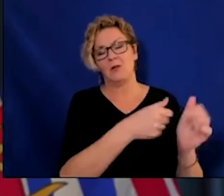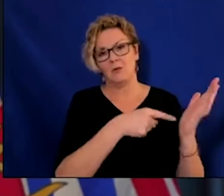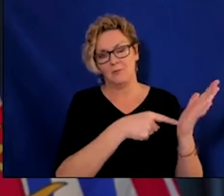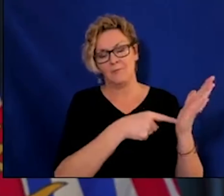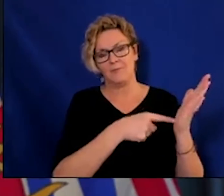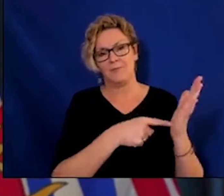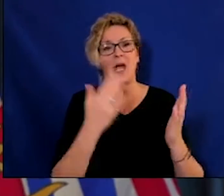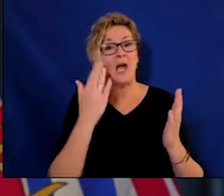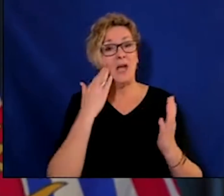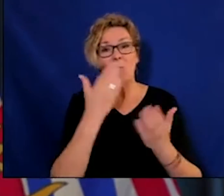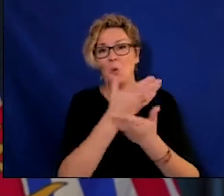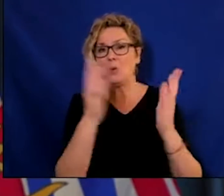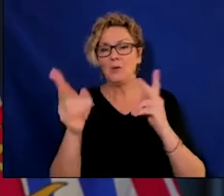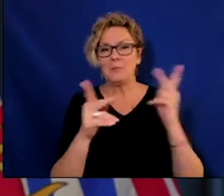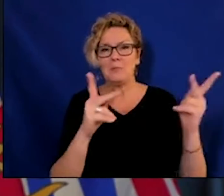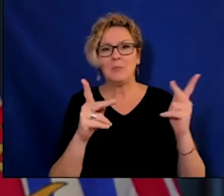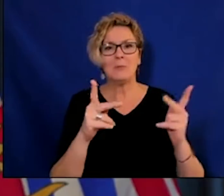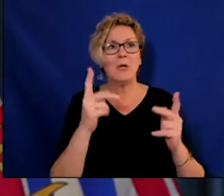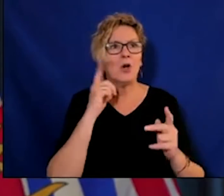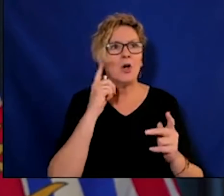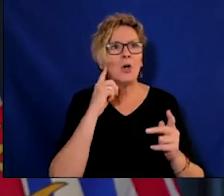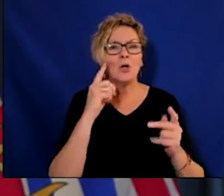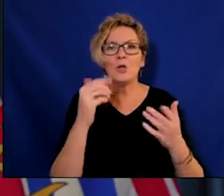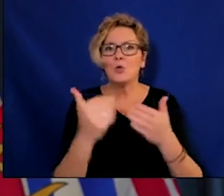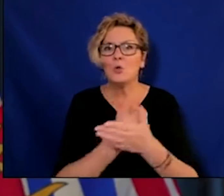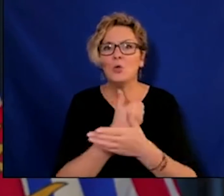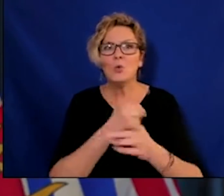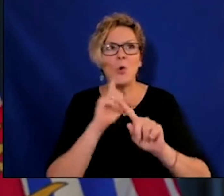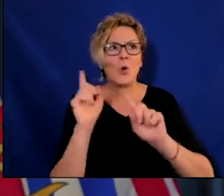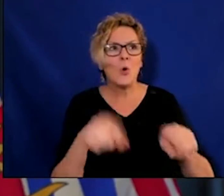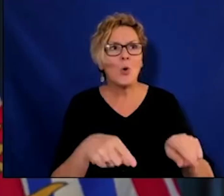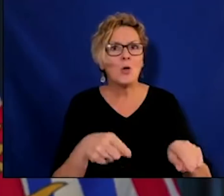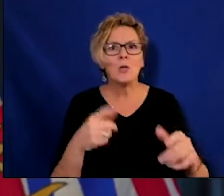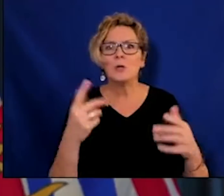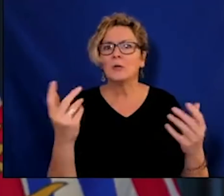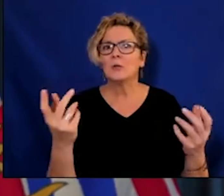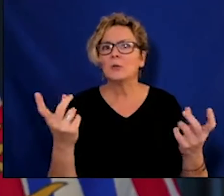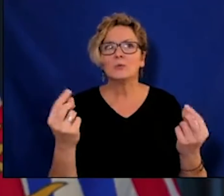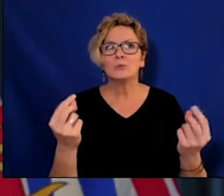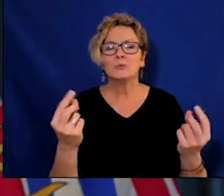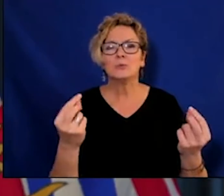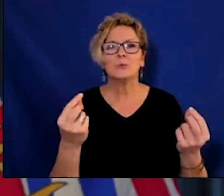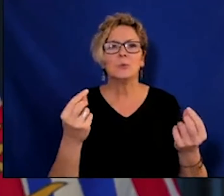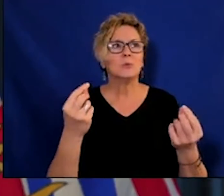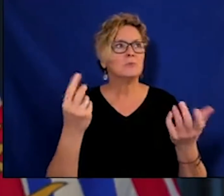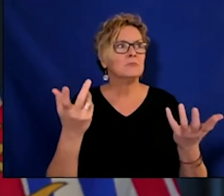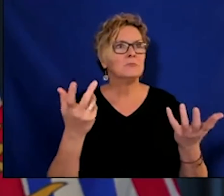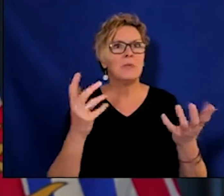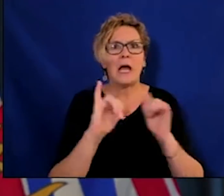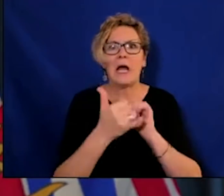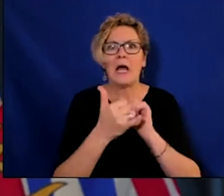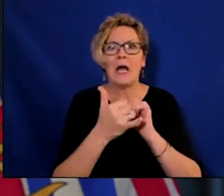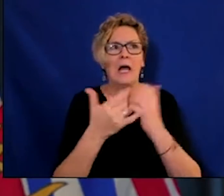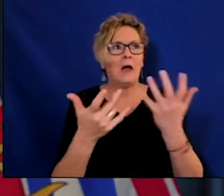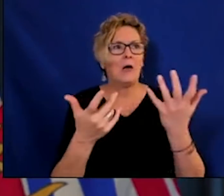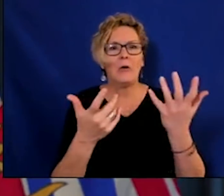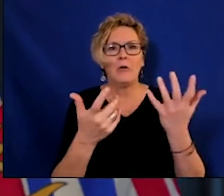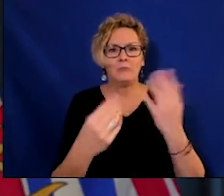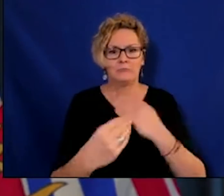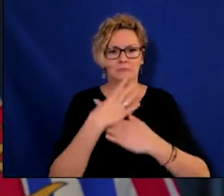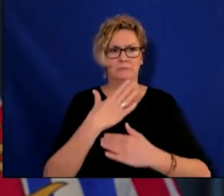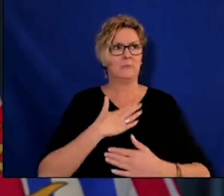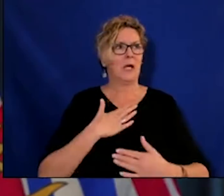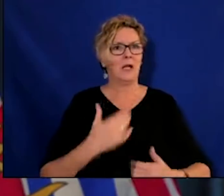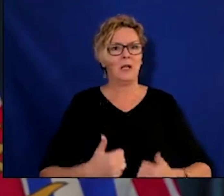in my specific situation? And while I want you to understand the new safety measures and restrictions, I'm